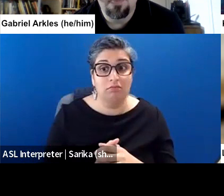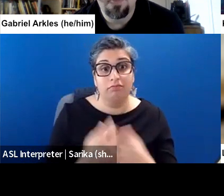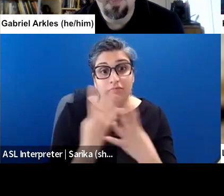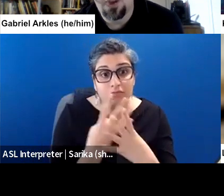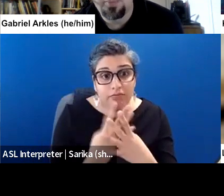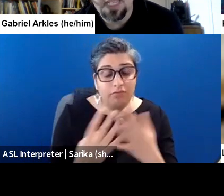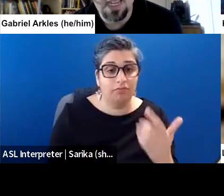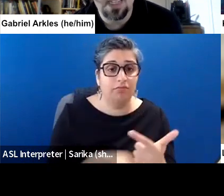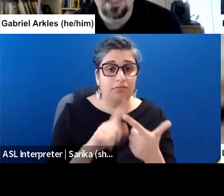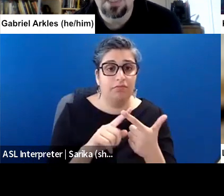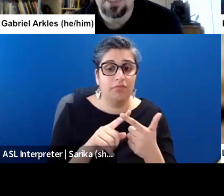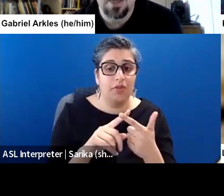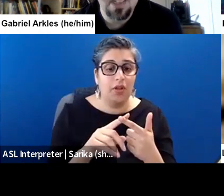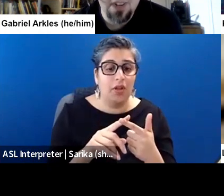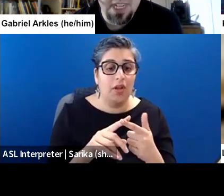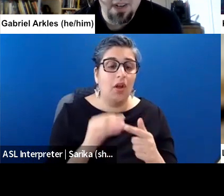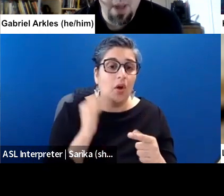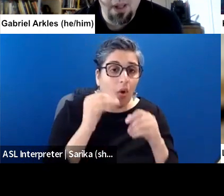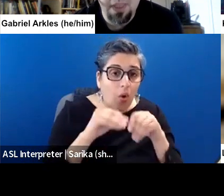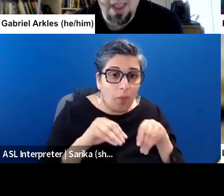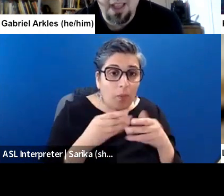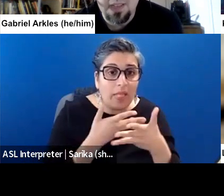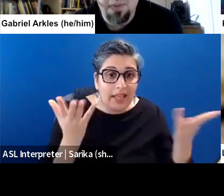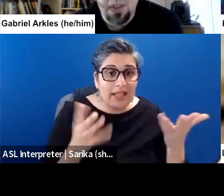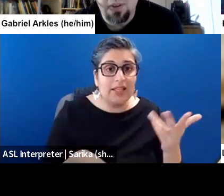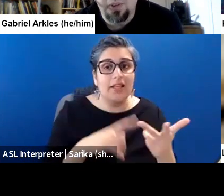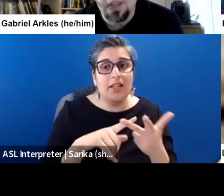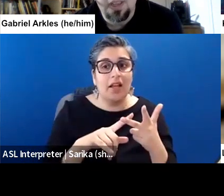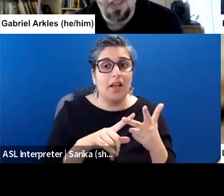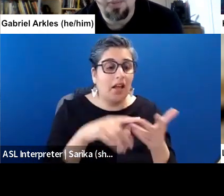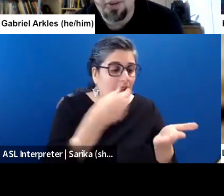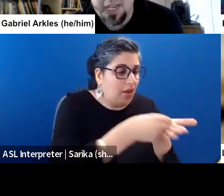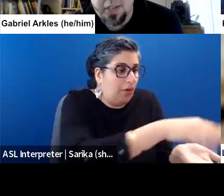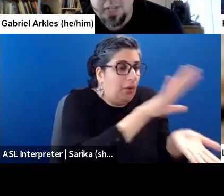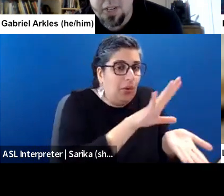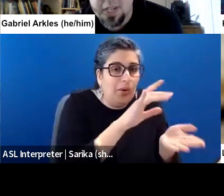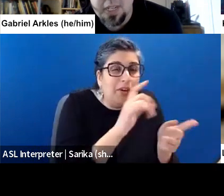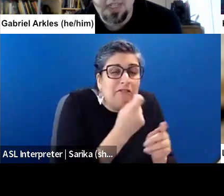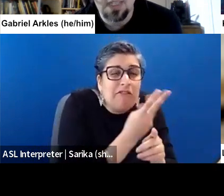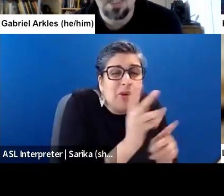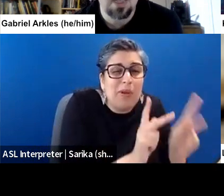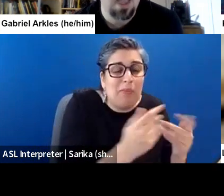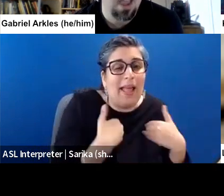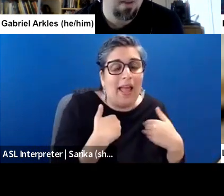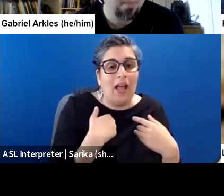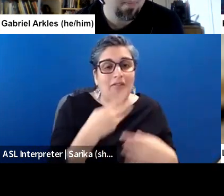incarceration, homelessness, the concentration of wealth in the hands of a few, immigration